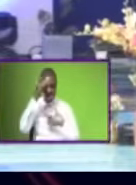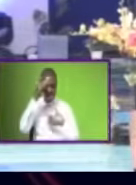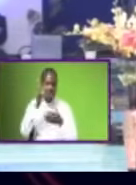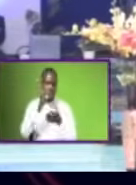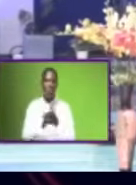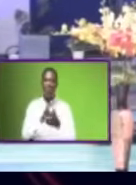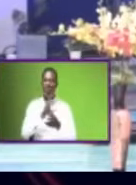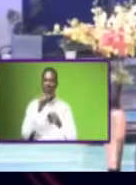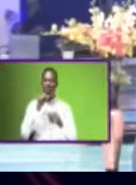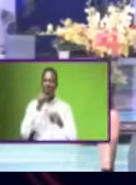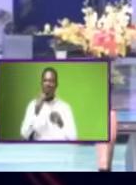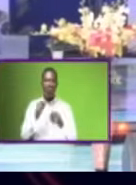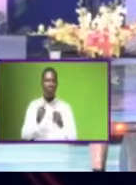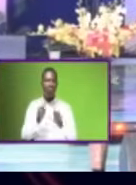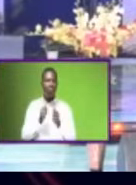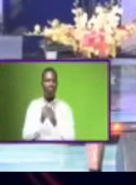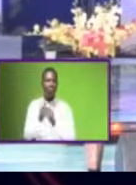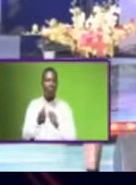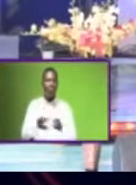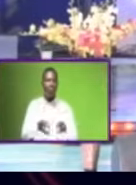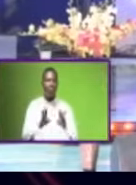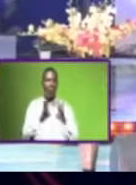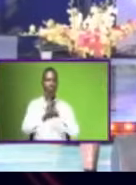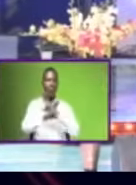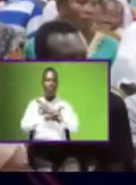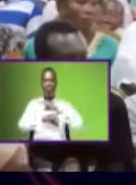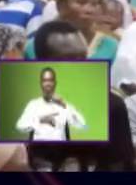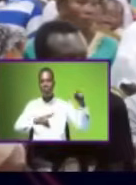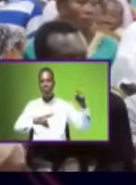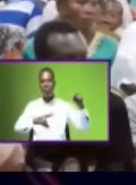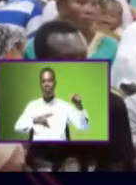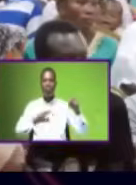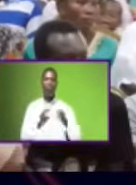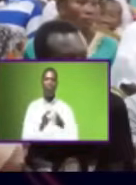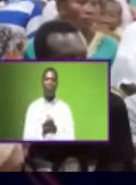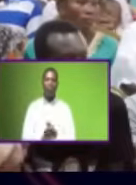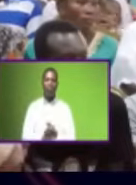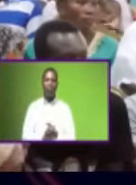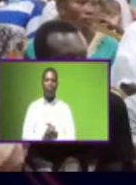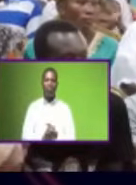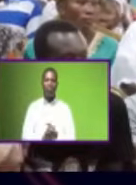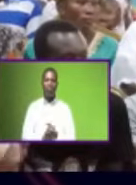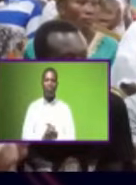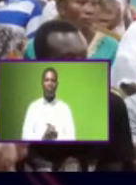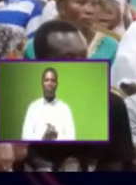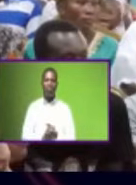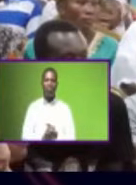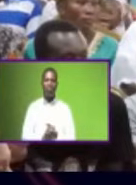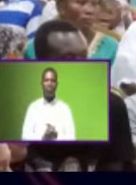any other form of superstitions and naysaying